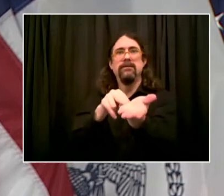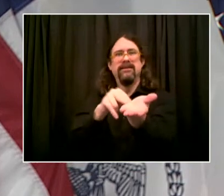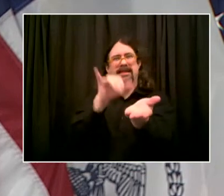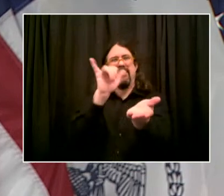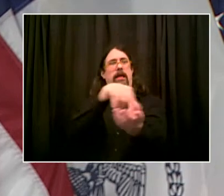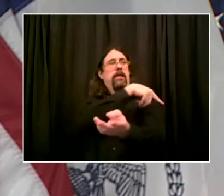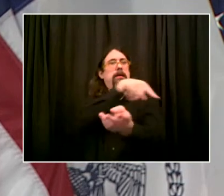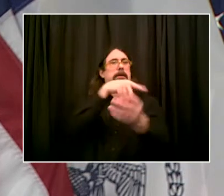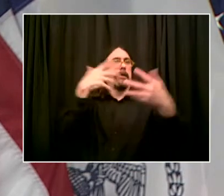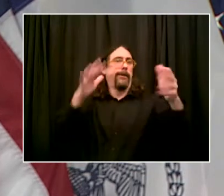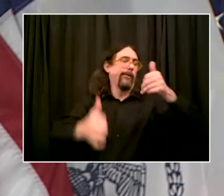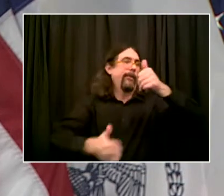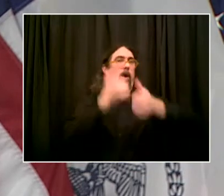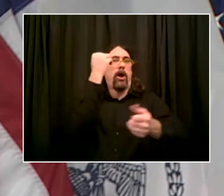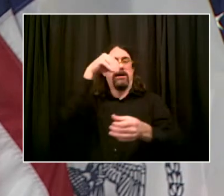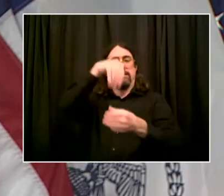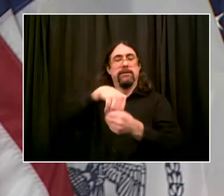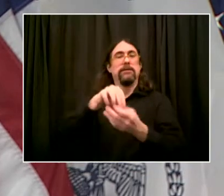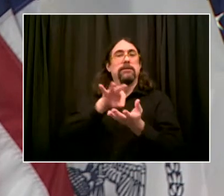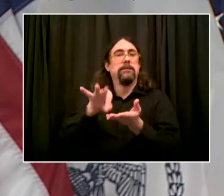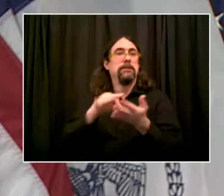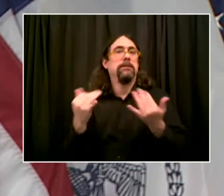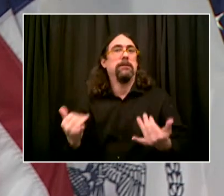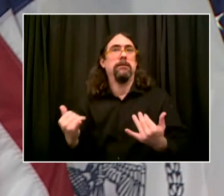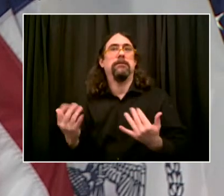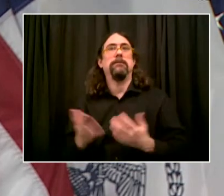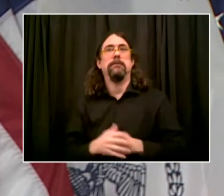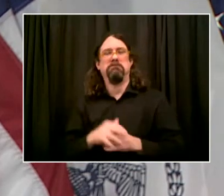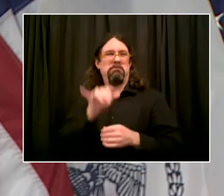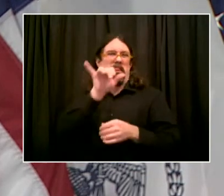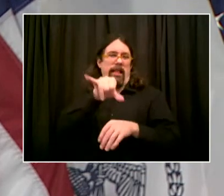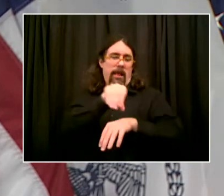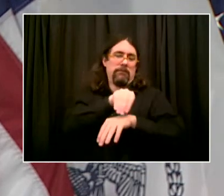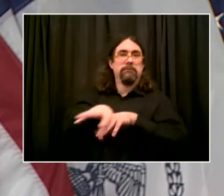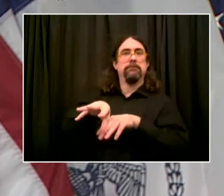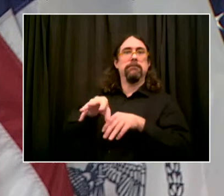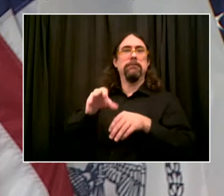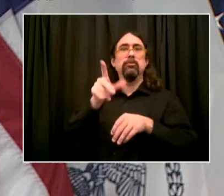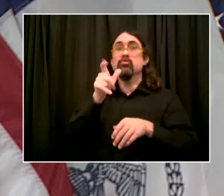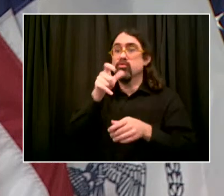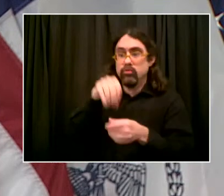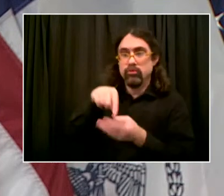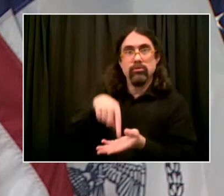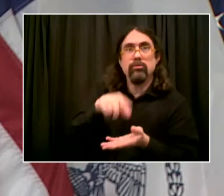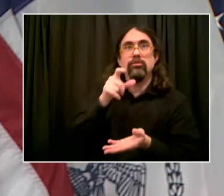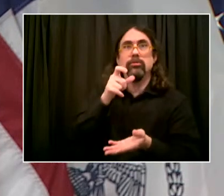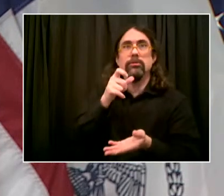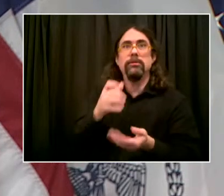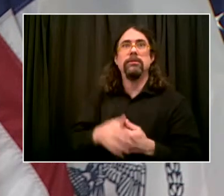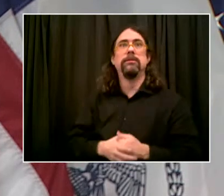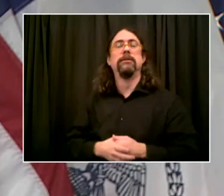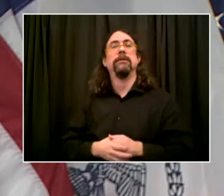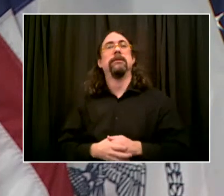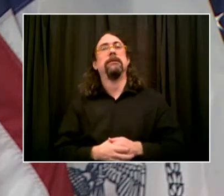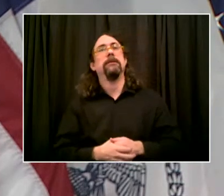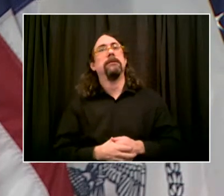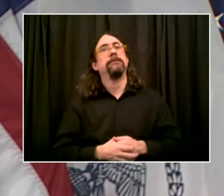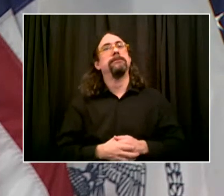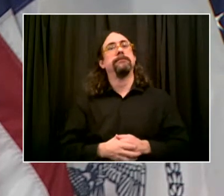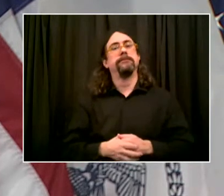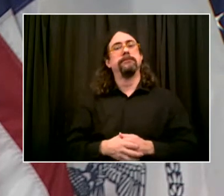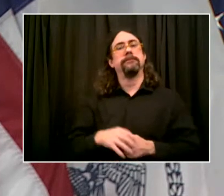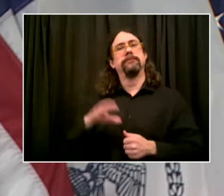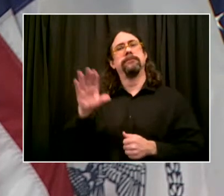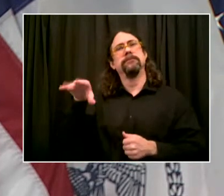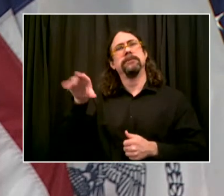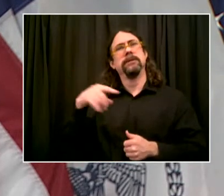SoulCycle instructor received the vaccine at Port Richmond High School, and she said, well, I'm an educator. I guess technically that's true, but